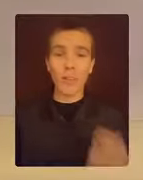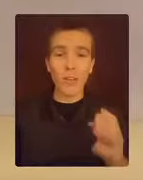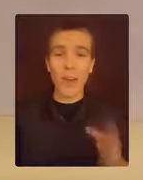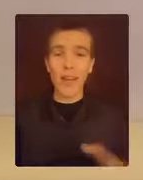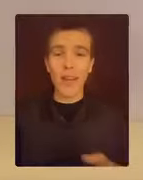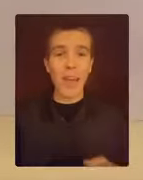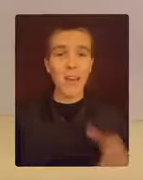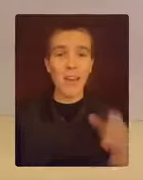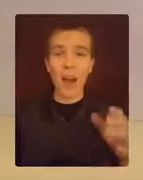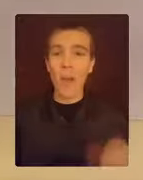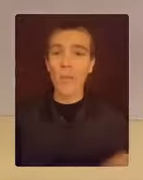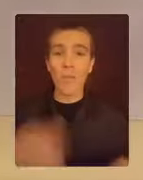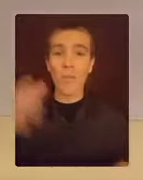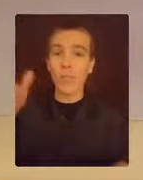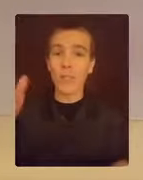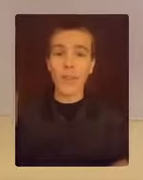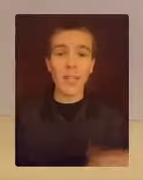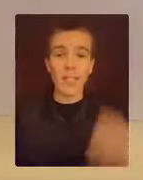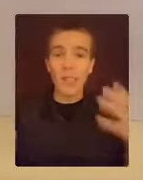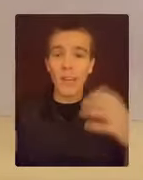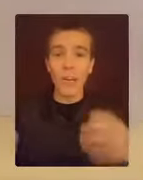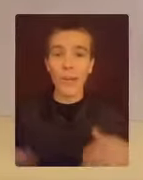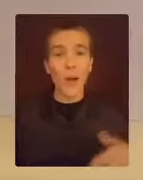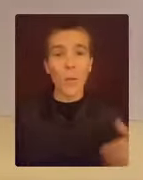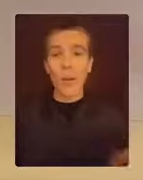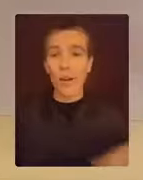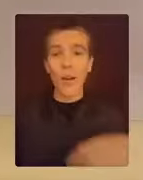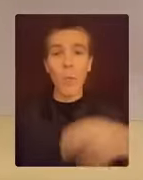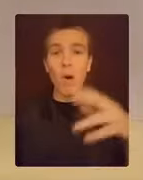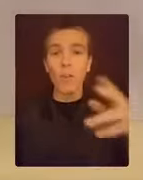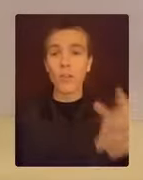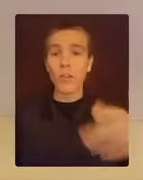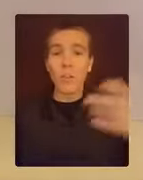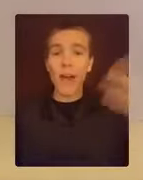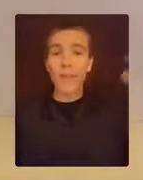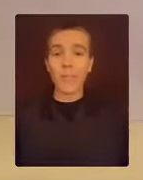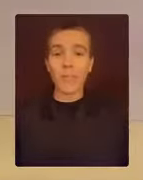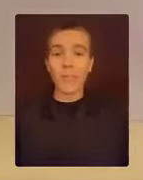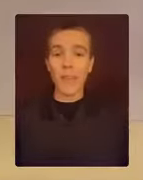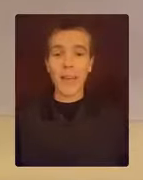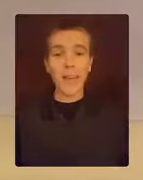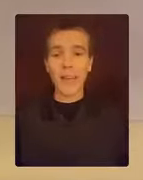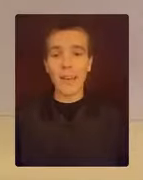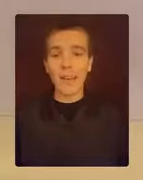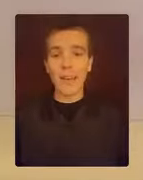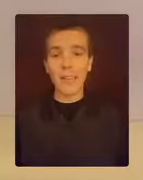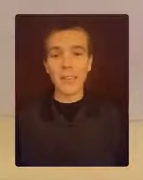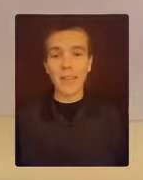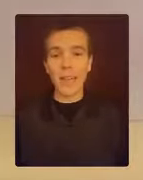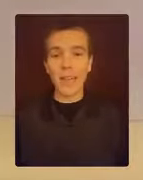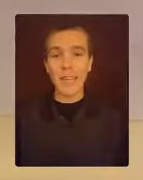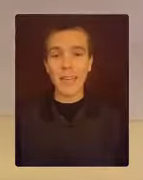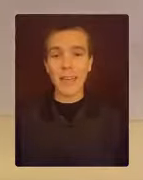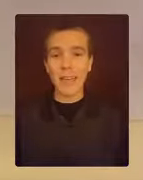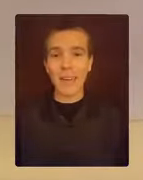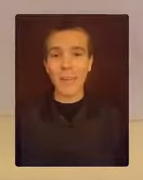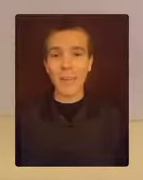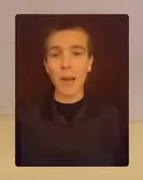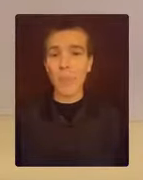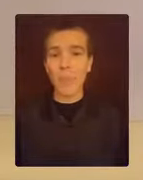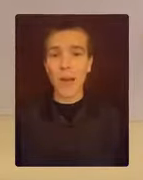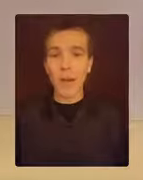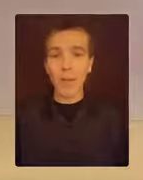across the Grand Canyon, hopping from one side to the other, running up walls, doing backflips, and landing